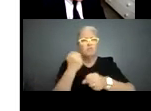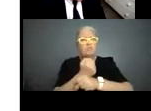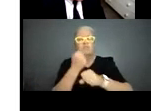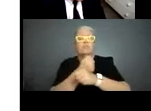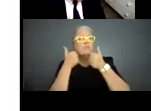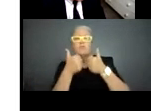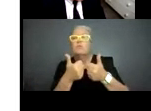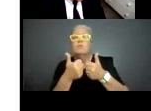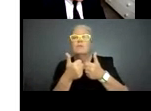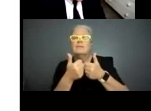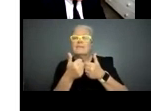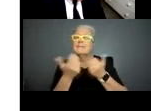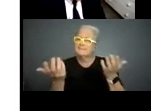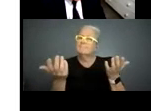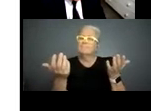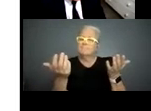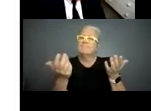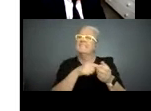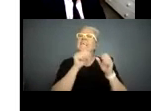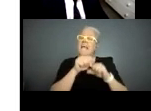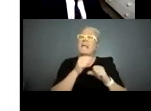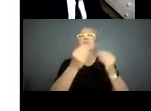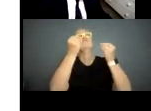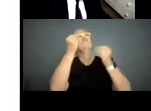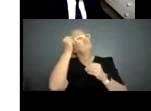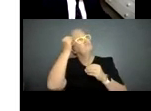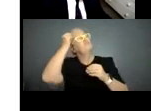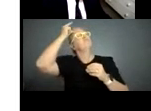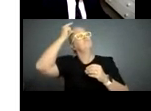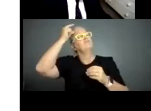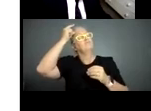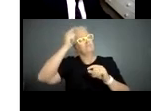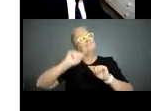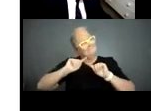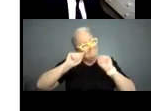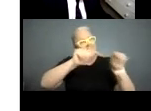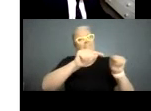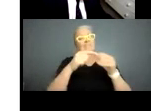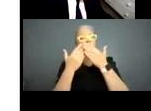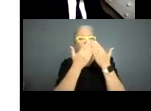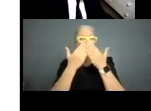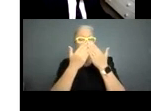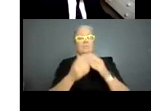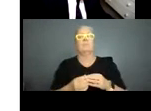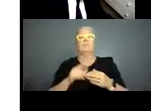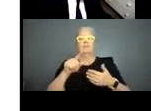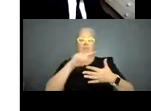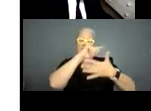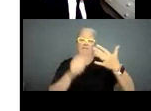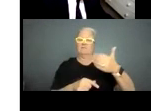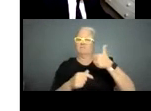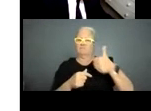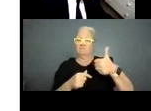to learn at school. Okay, so I think that's been quite useful, but it's always very important to go back